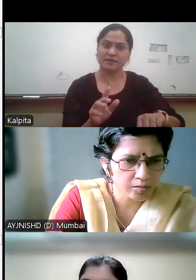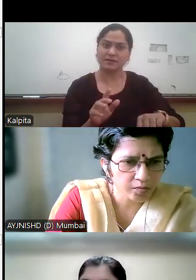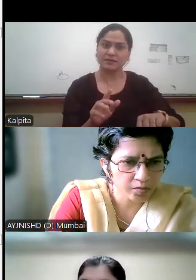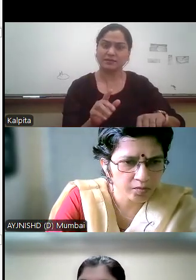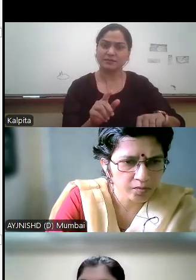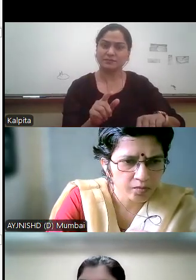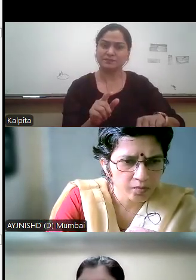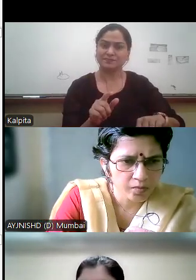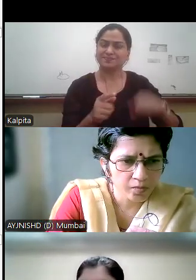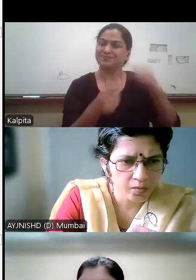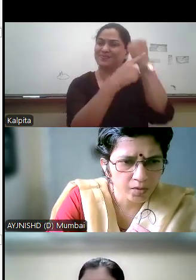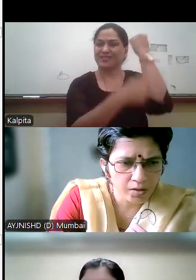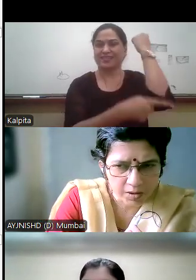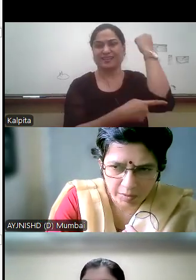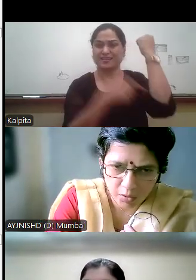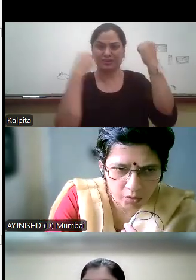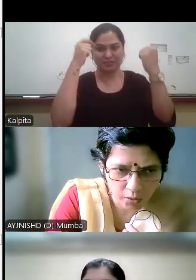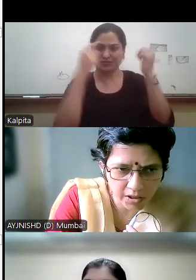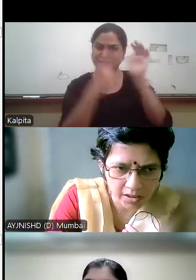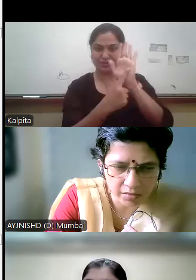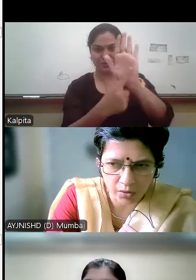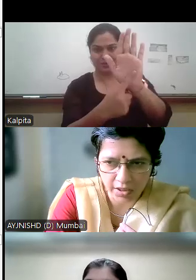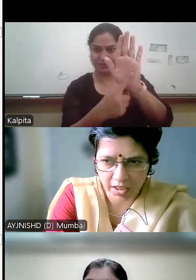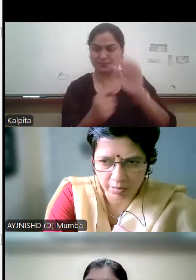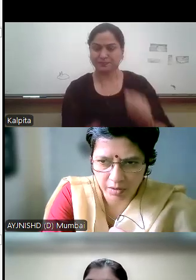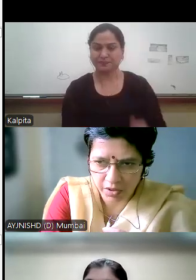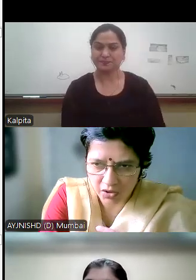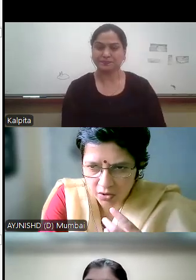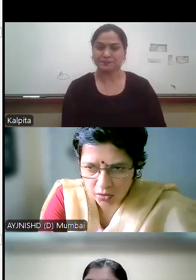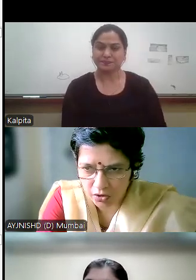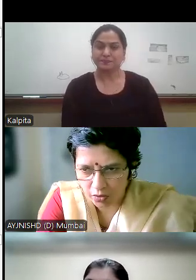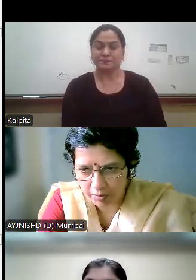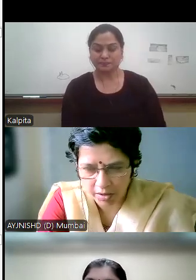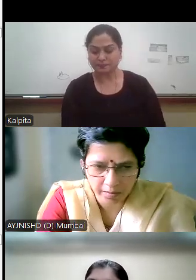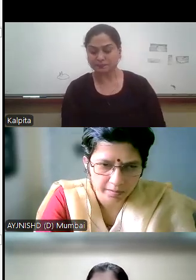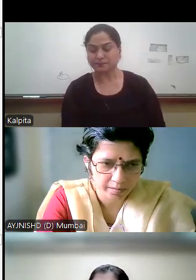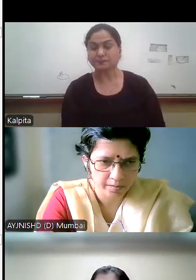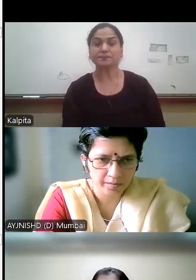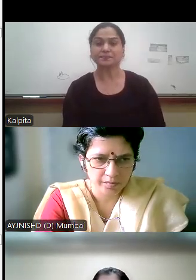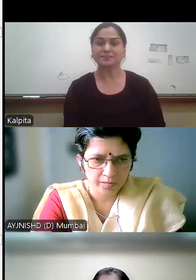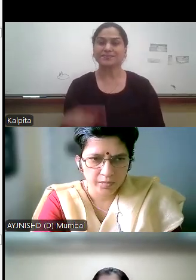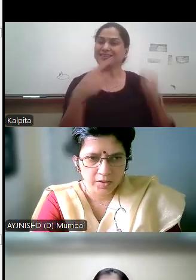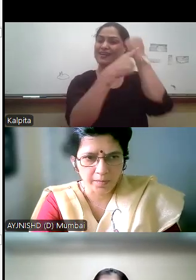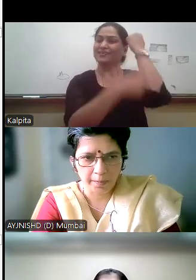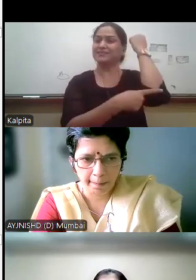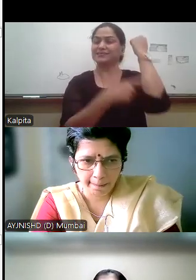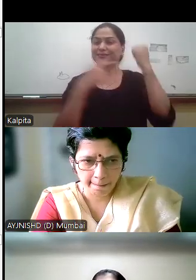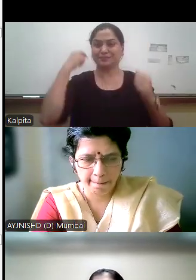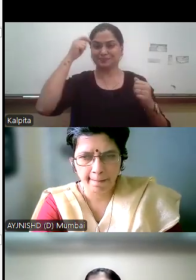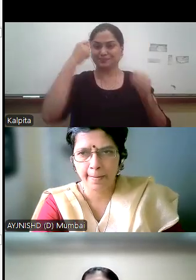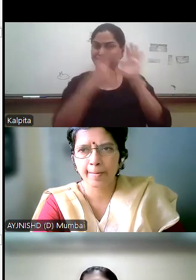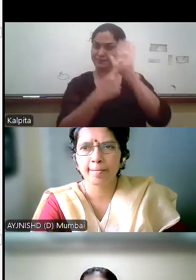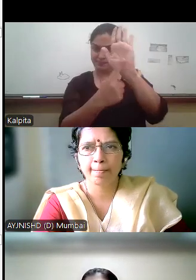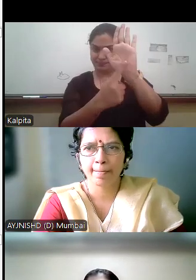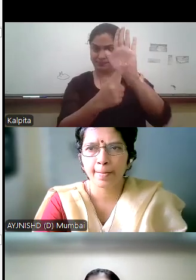In the end, I'll show one video. Yes, ma'am. Towards end, we could take up the videos and we could show. Yeah, in the end, I'll show. So they